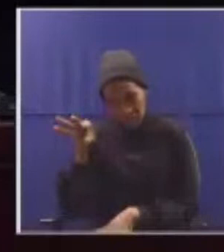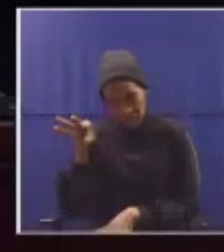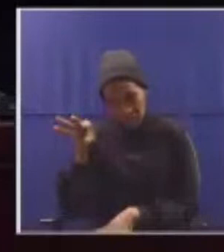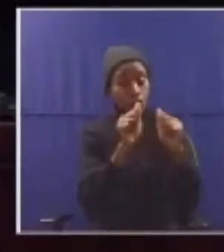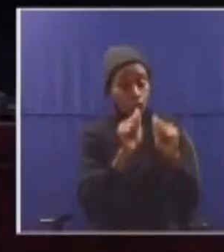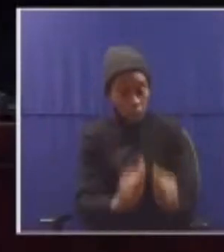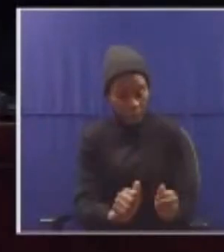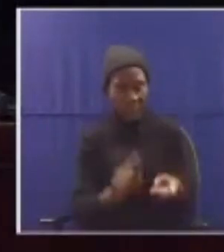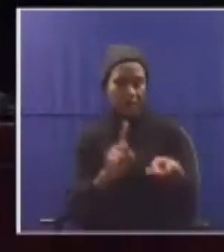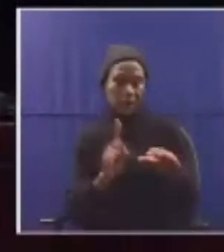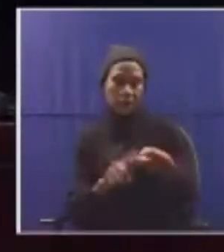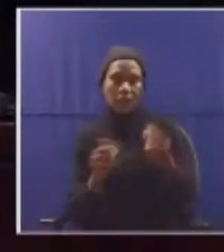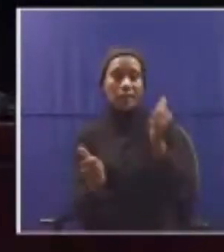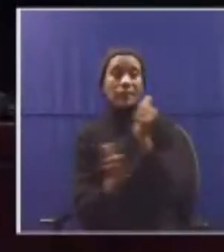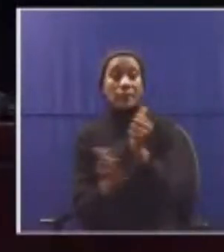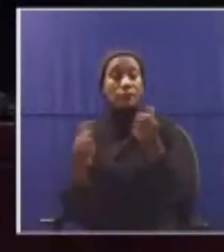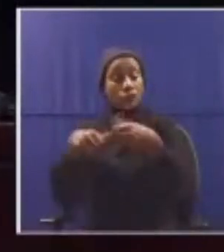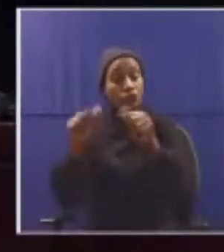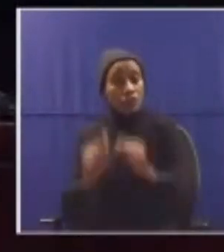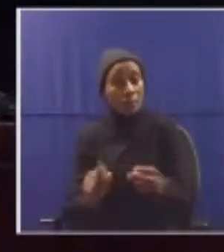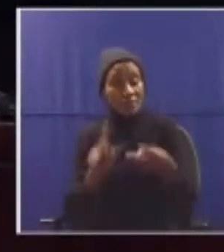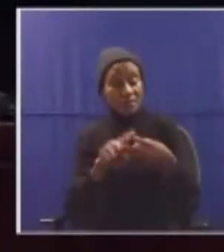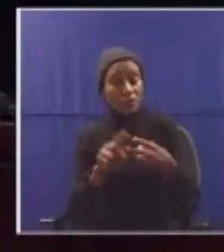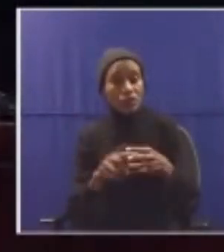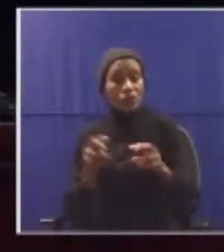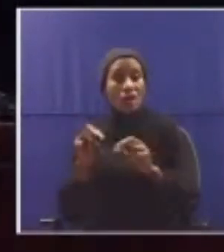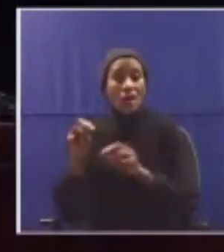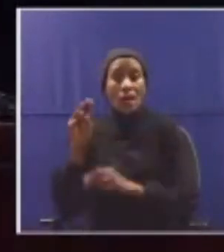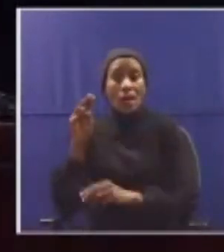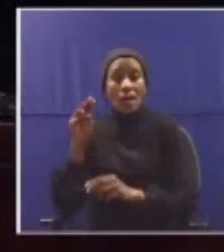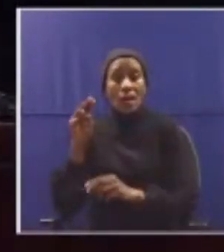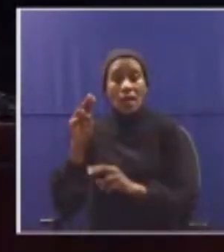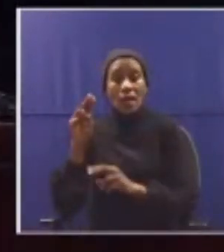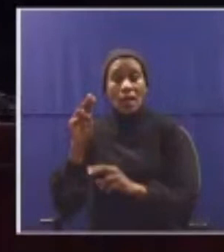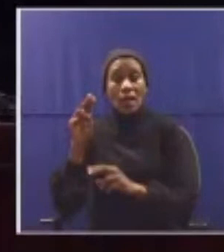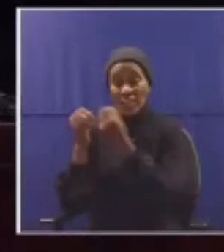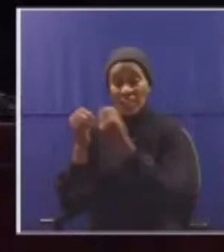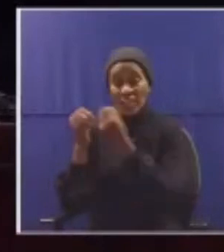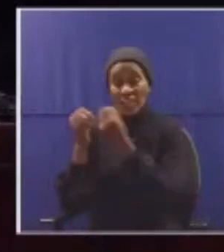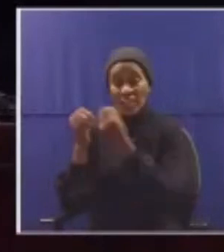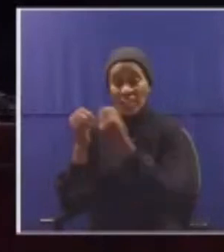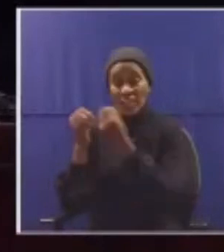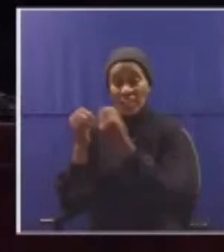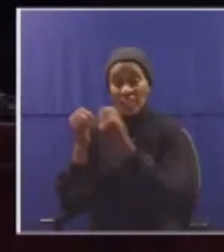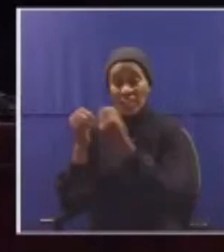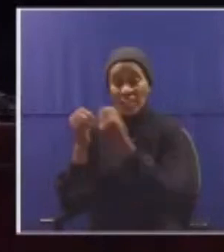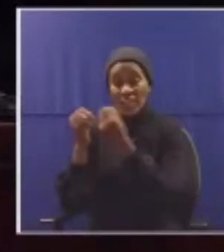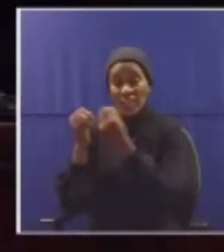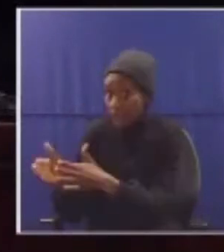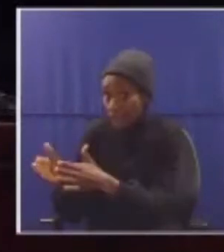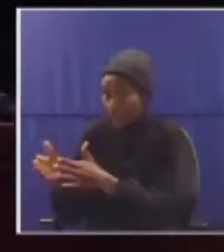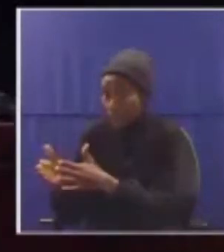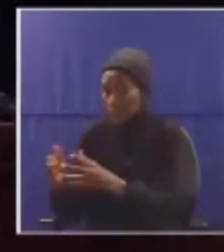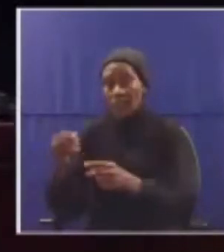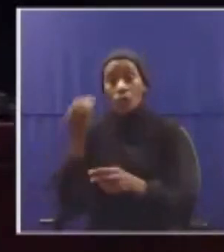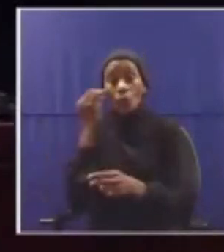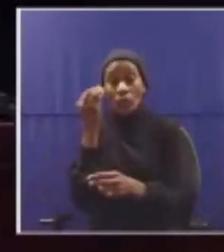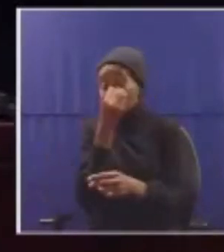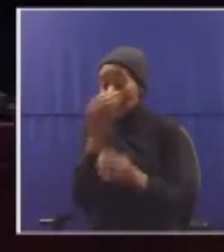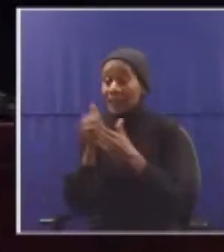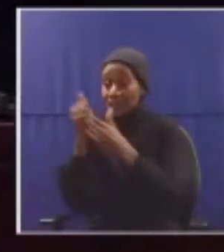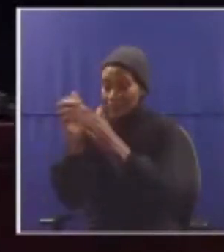and Deputy Chairperson of the National House of Traditional Leaders, Traditional and Khoisan